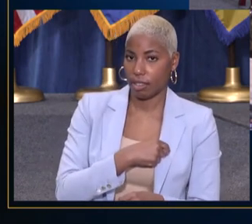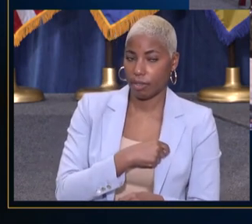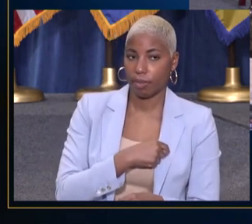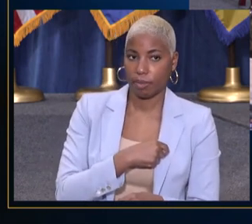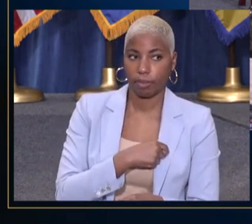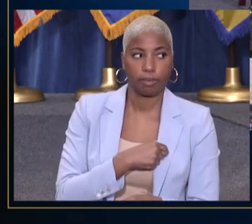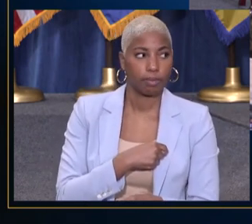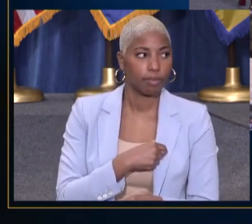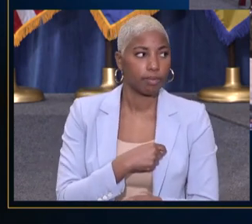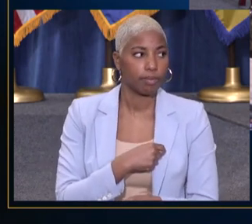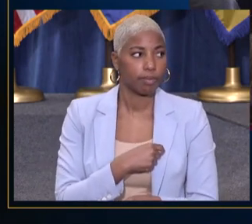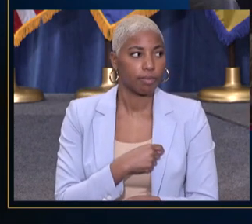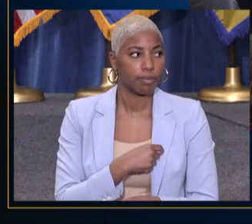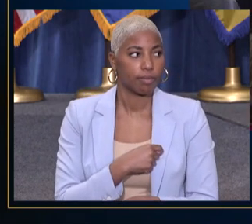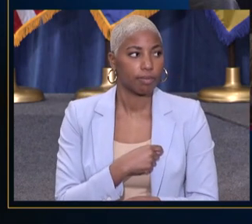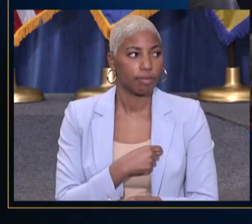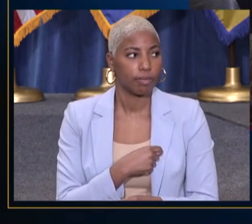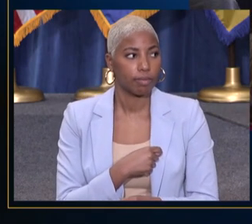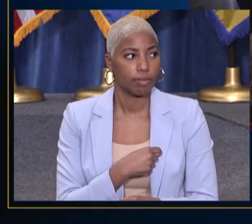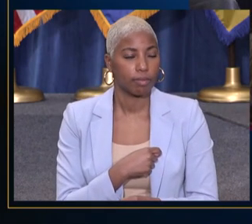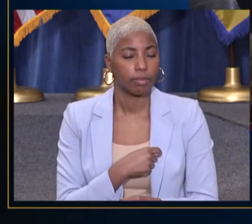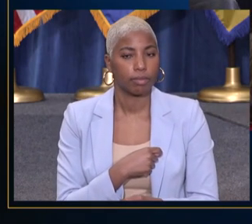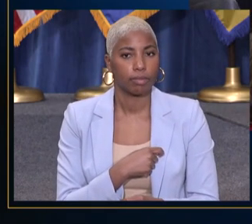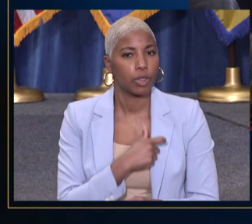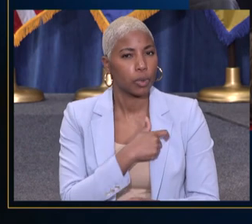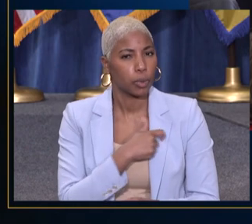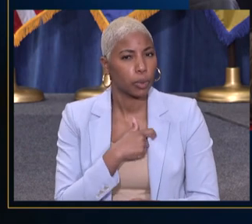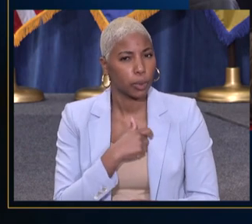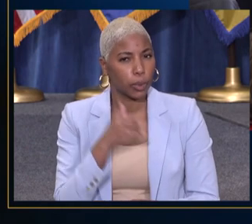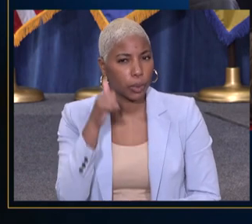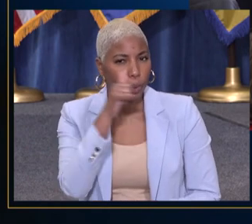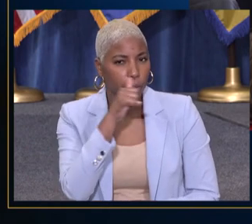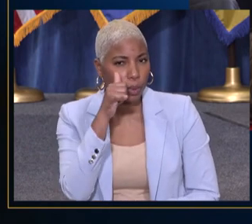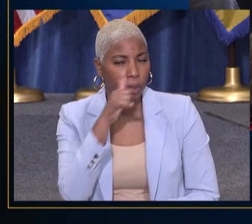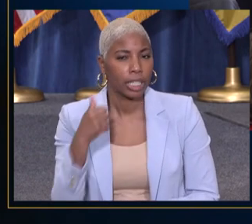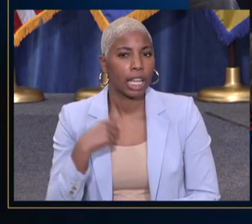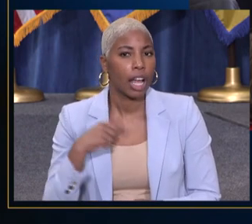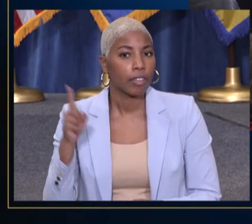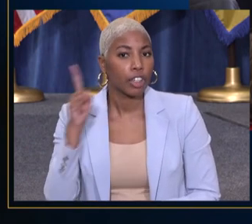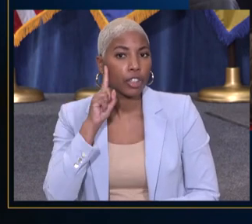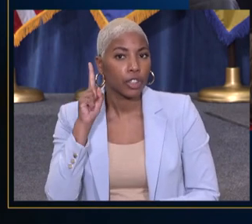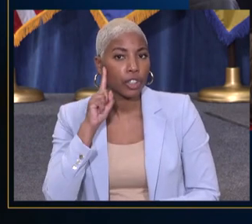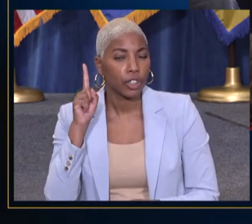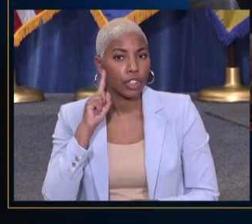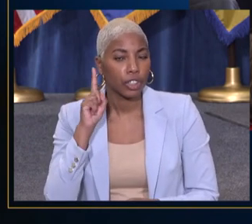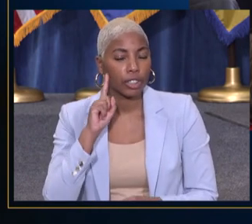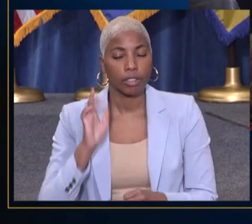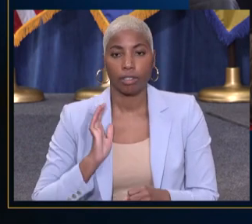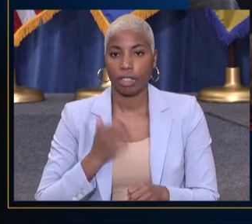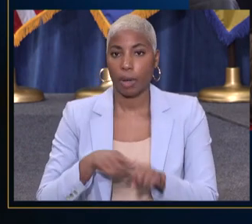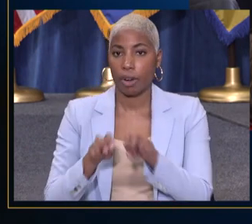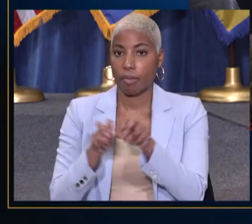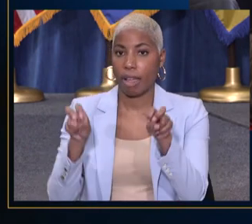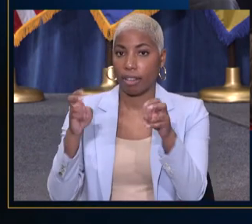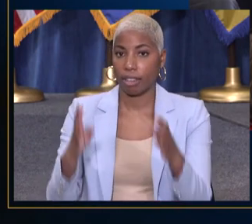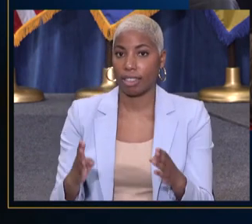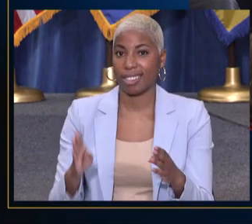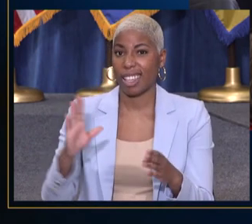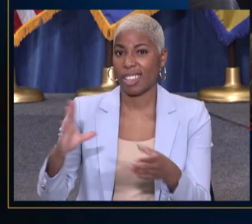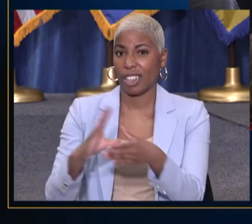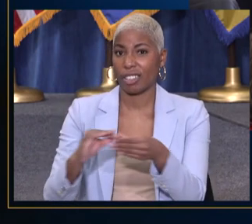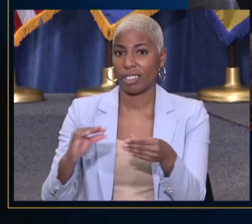And I have heard a lot of things that our panelists have just spoken about, but could you